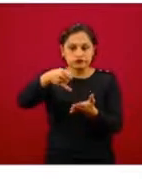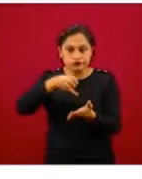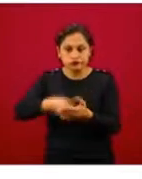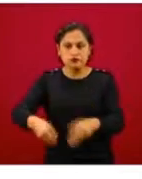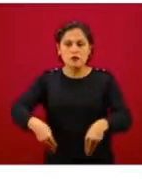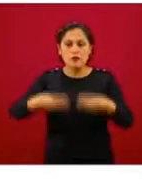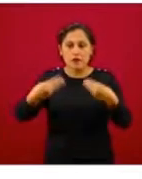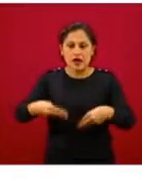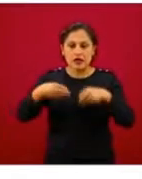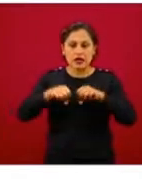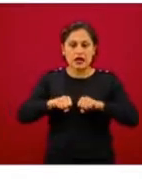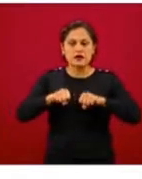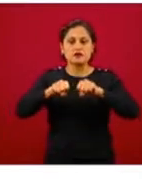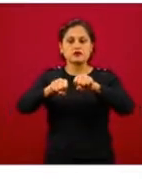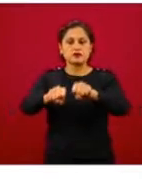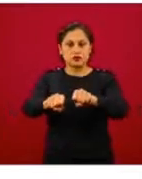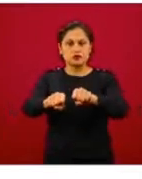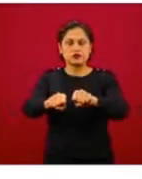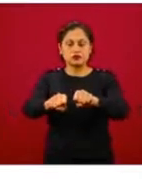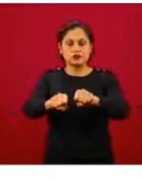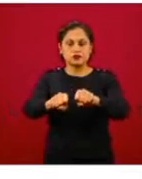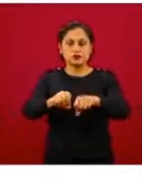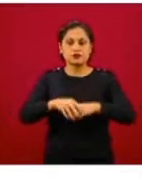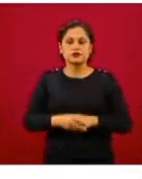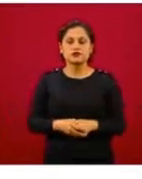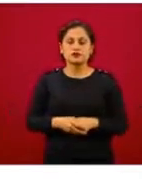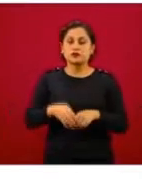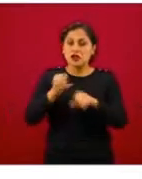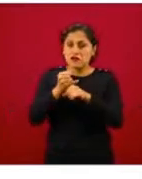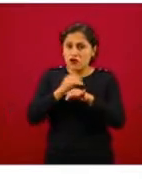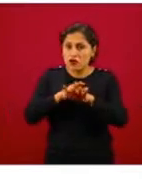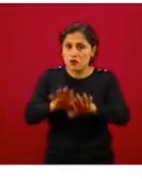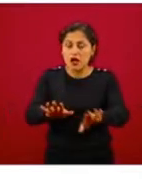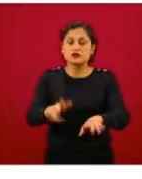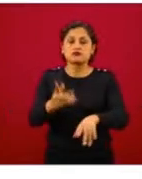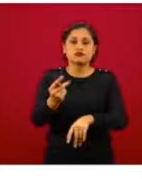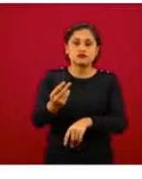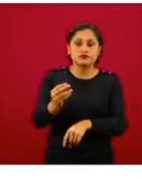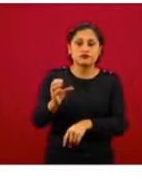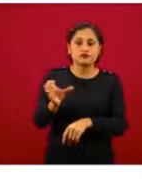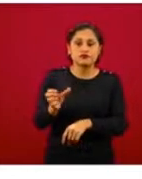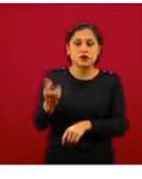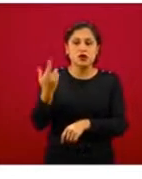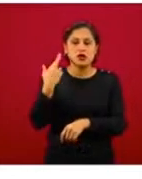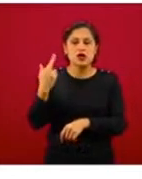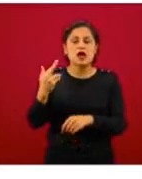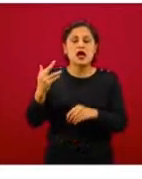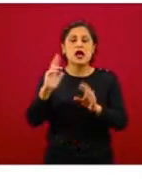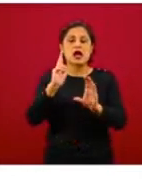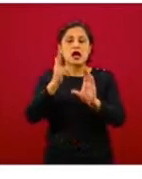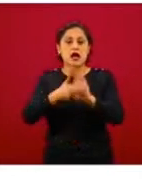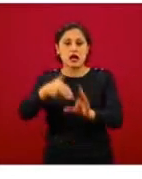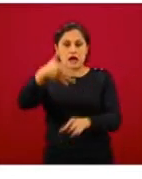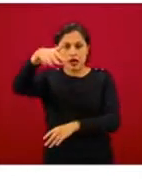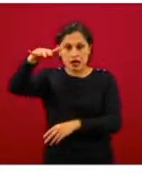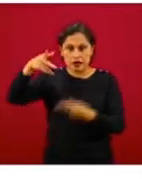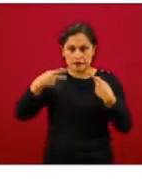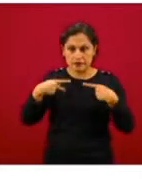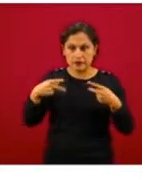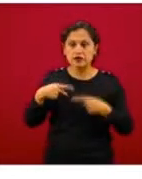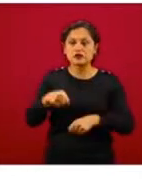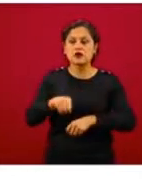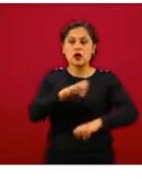agriculture, supermarkets, the media, old age